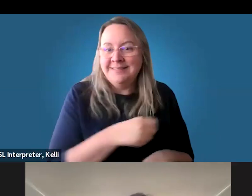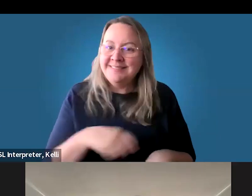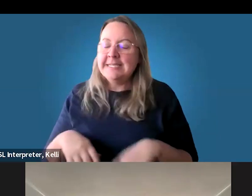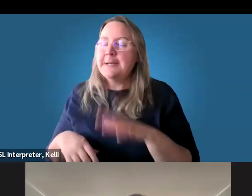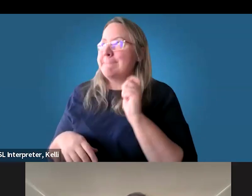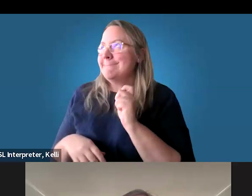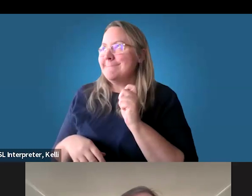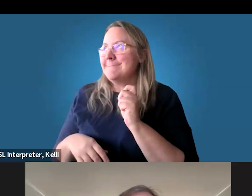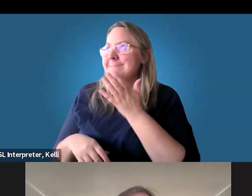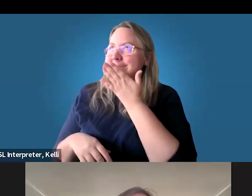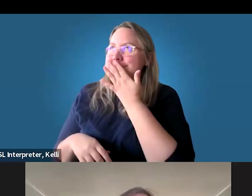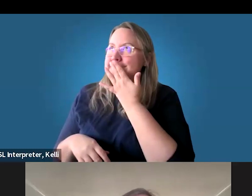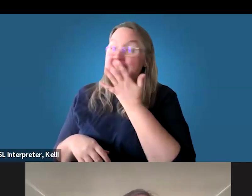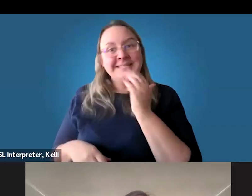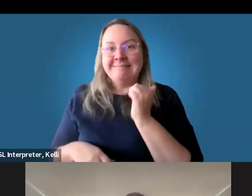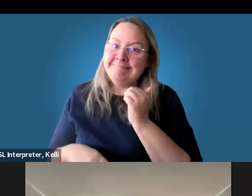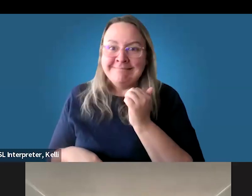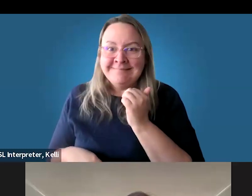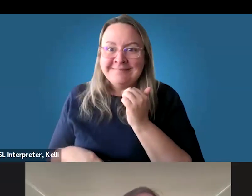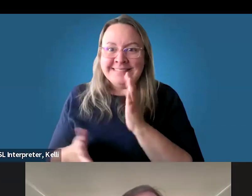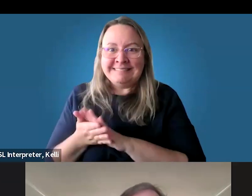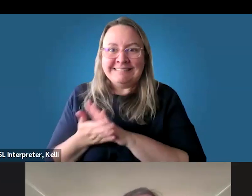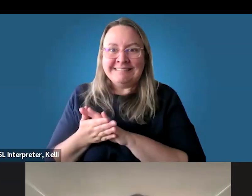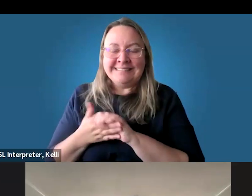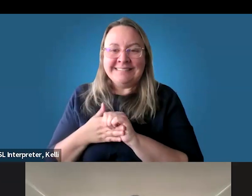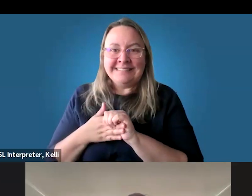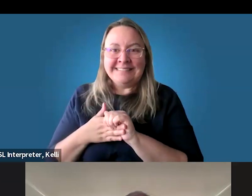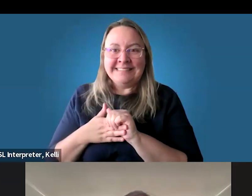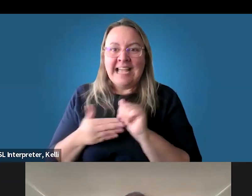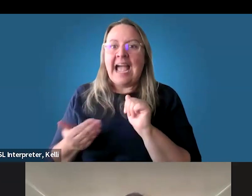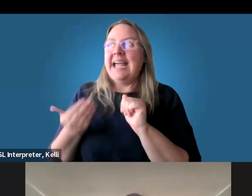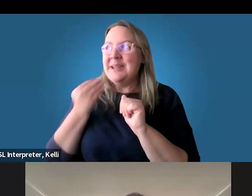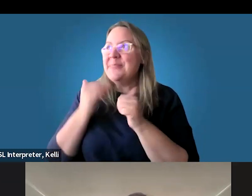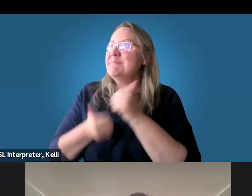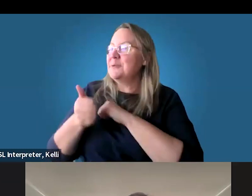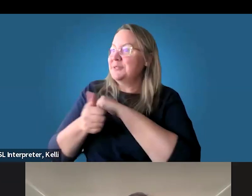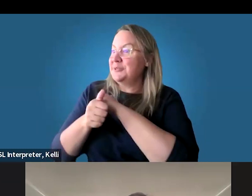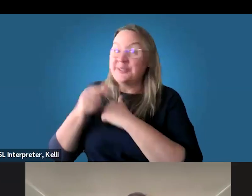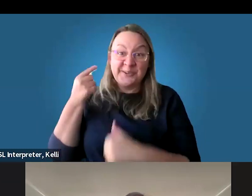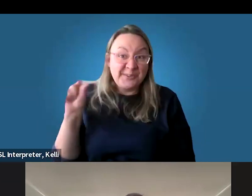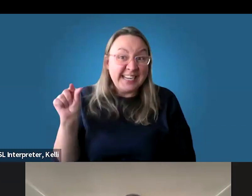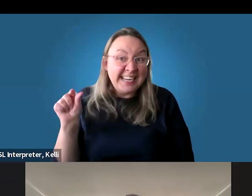Um, yeah, I know most turtles are green.